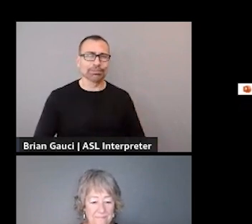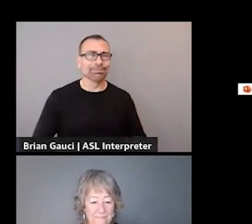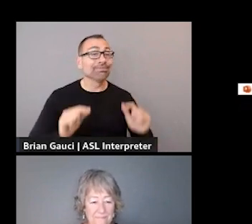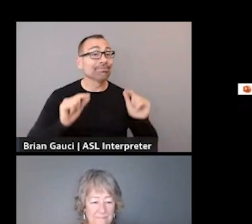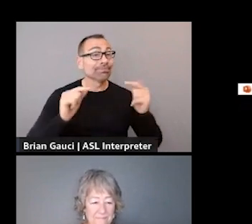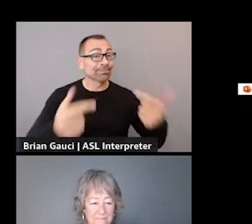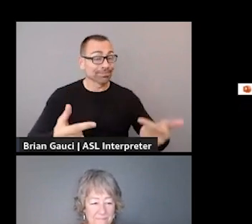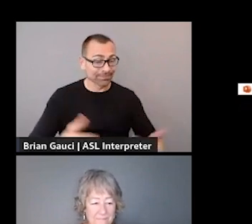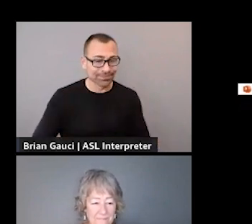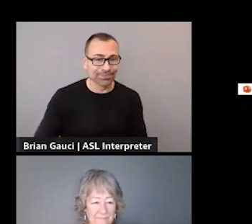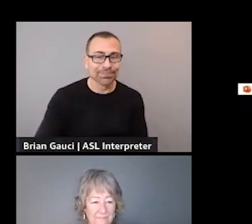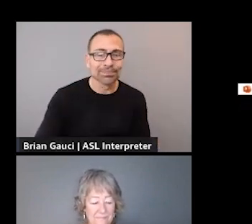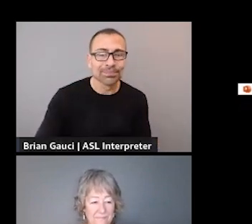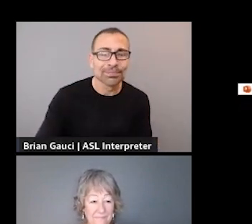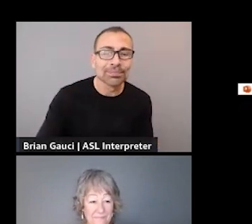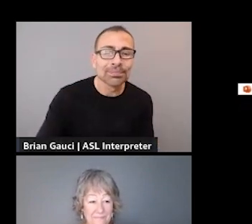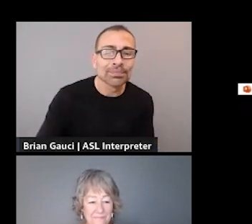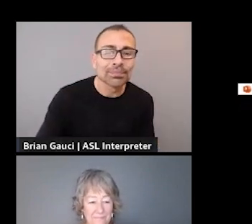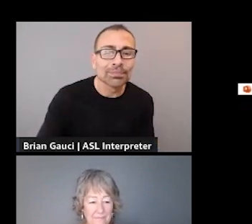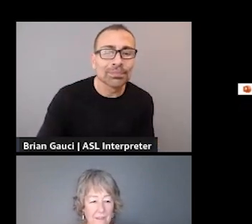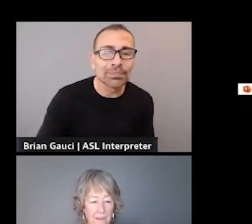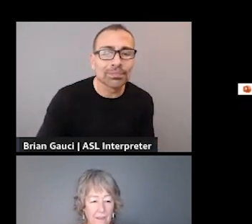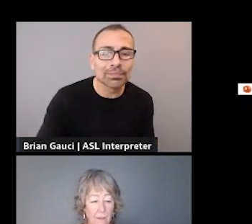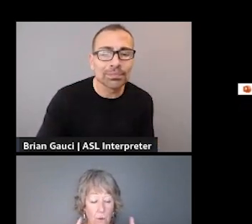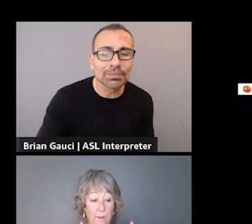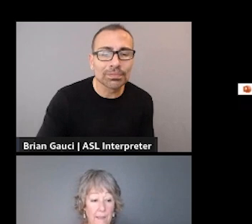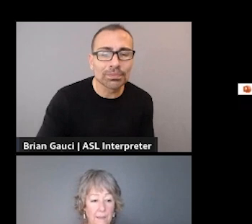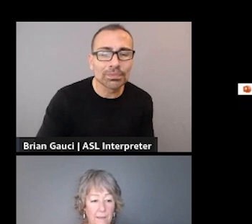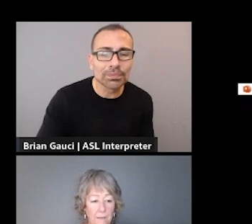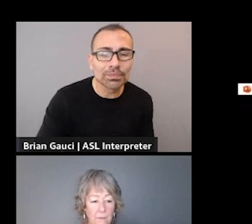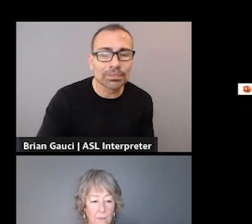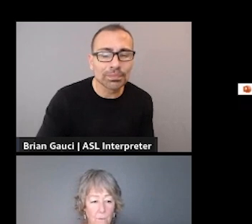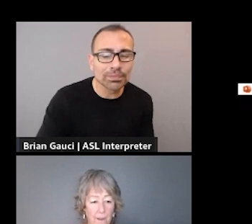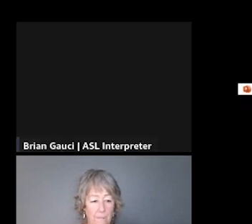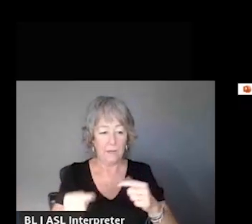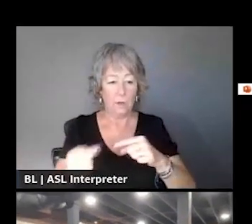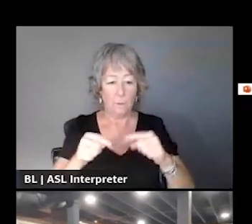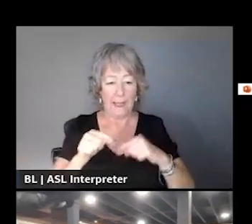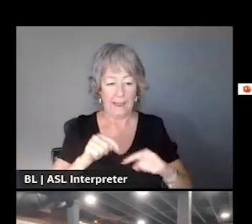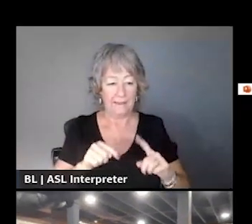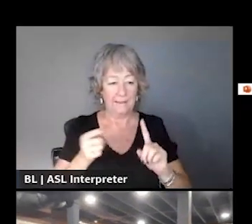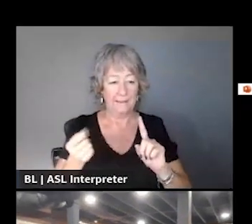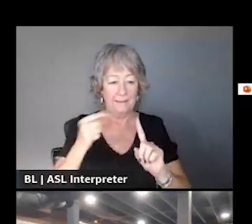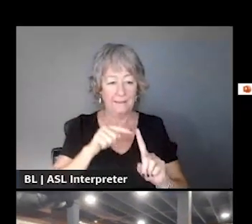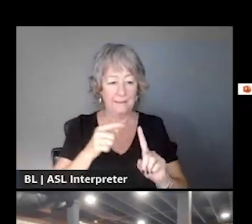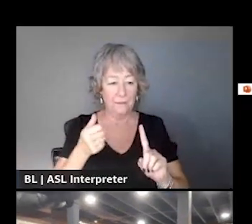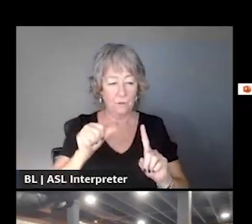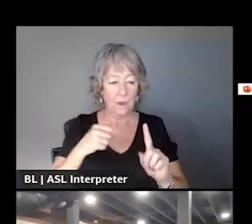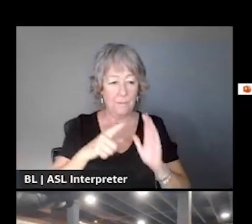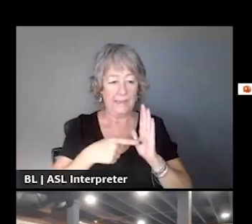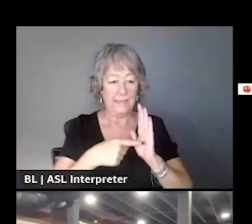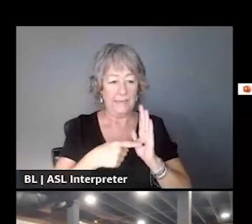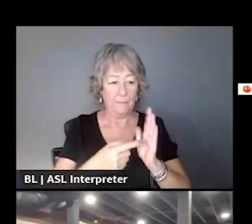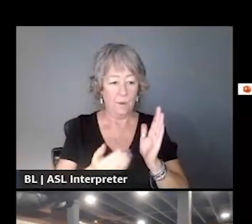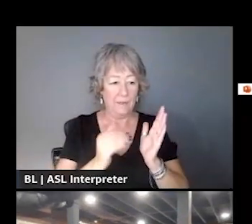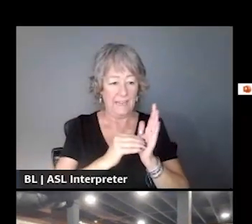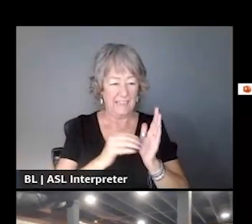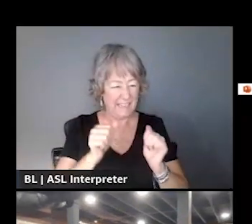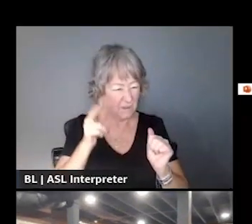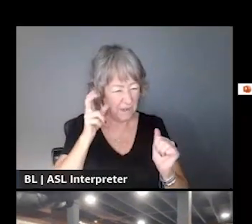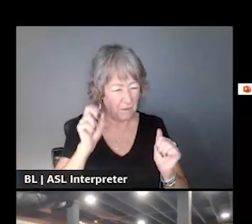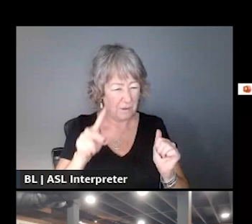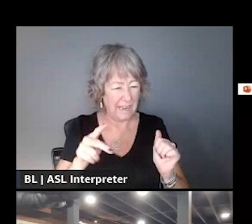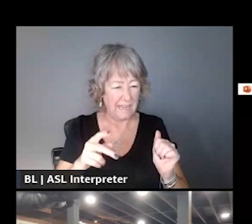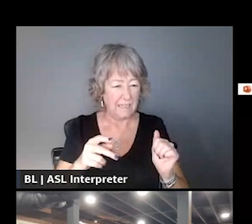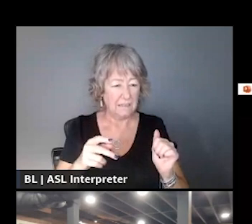Yeah. All right, so let me go back and try my demo again. Can you hear it okay?